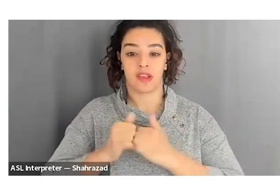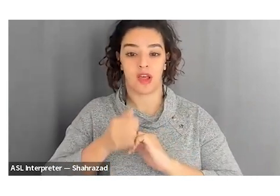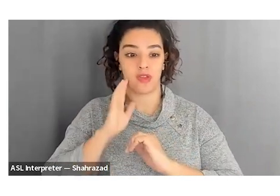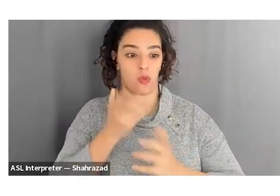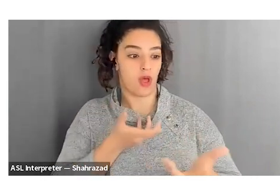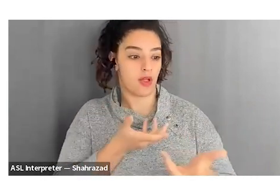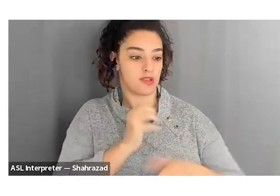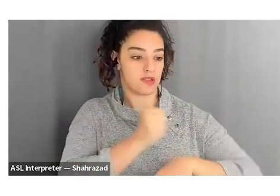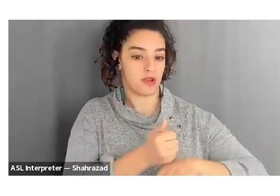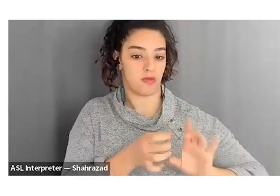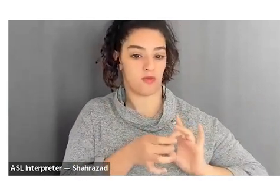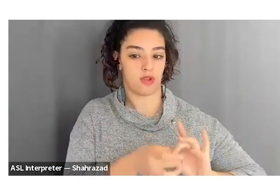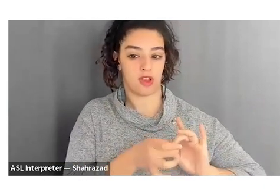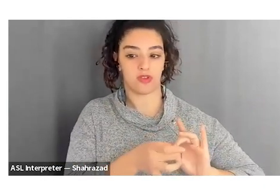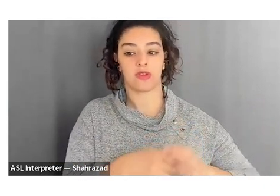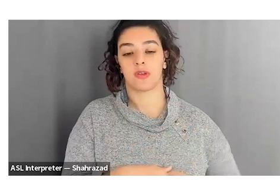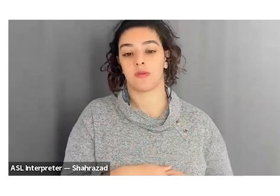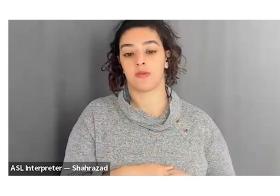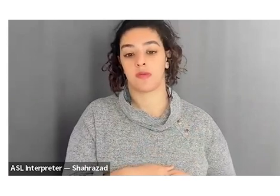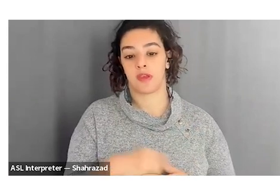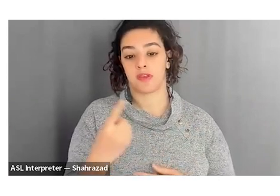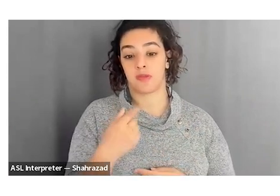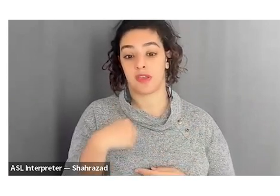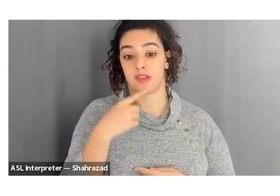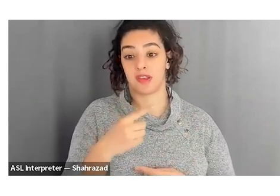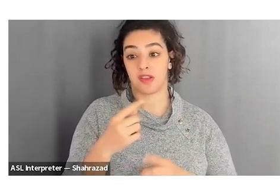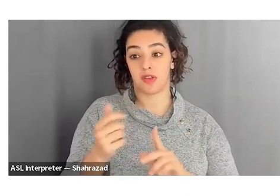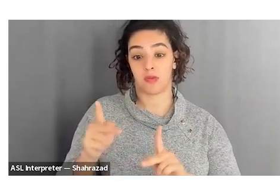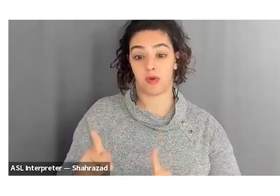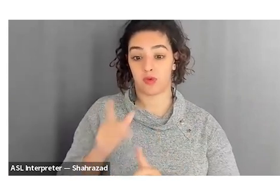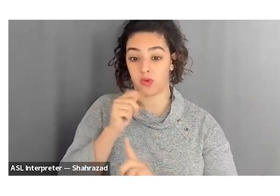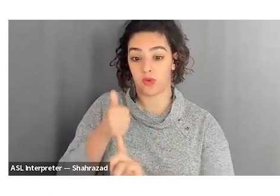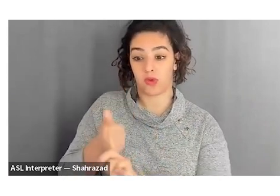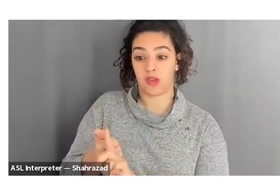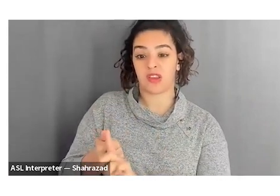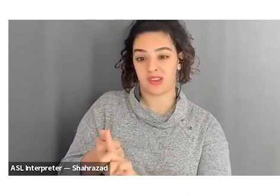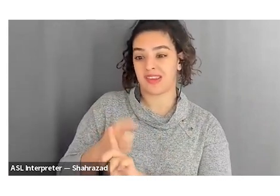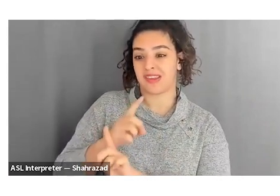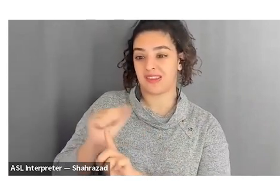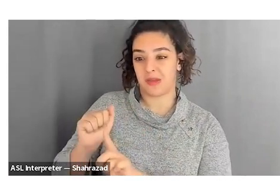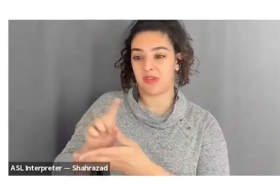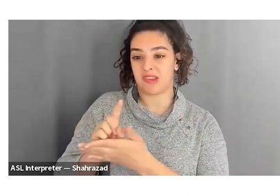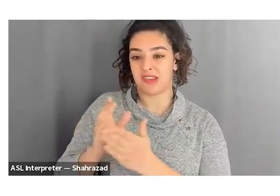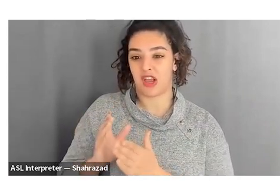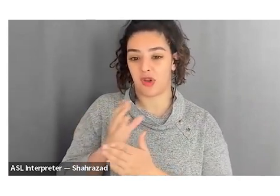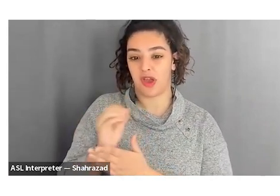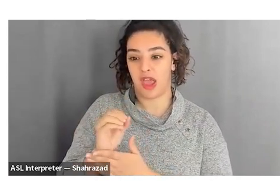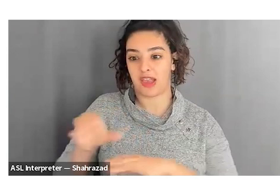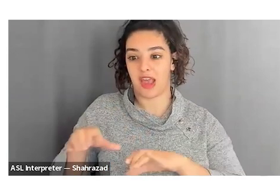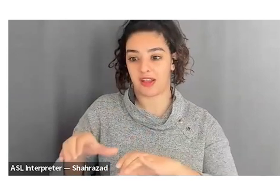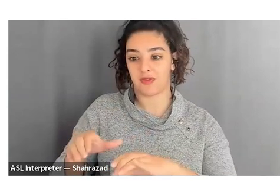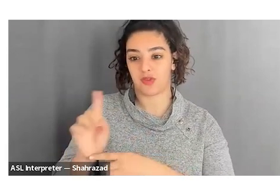dear friend Josh, who's a disabled designer and activist in California, we were just chatting, and I said to